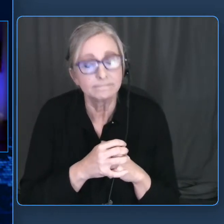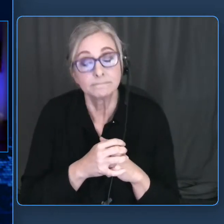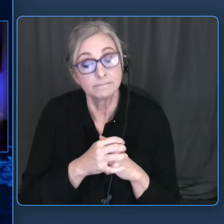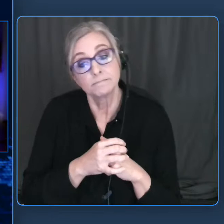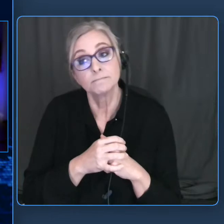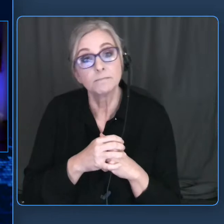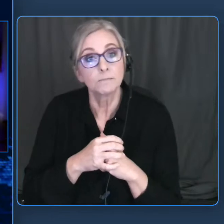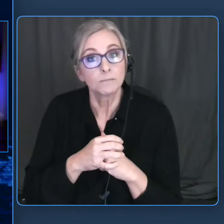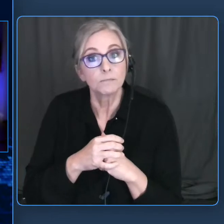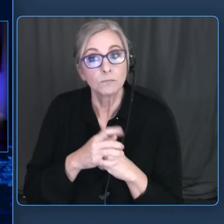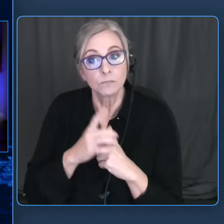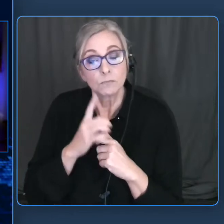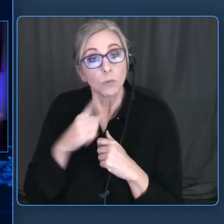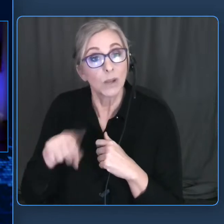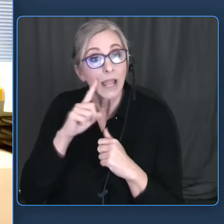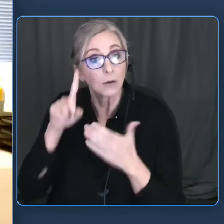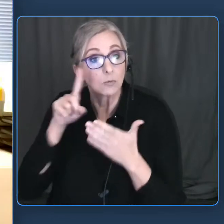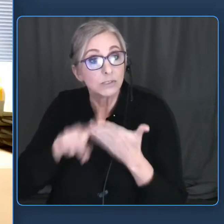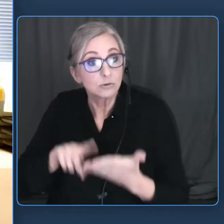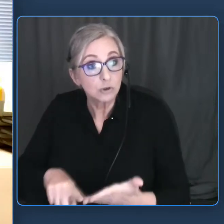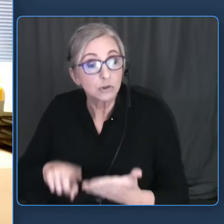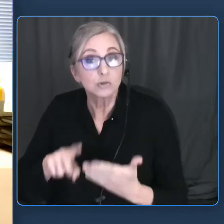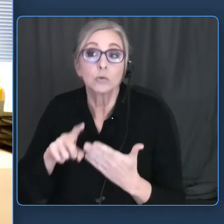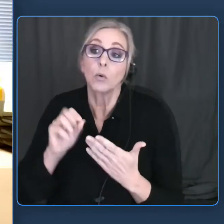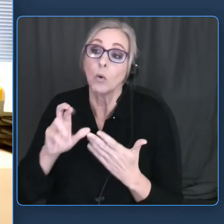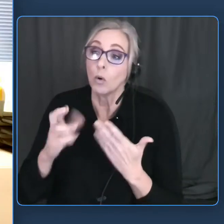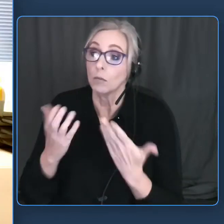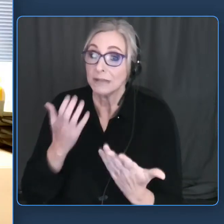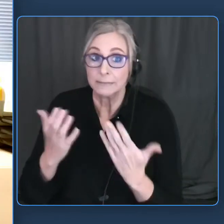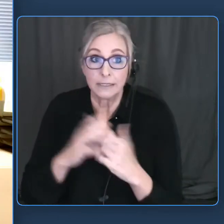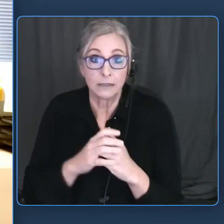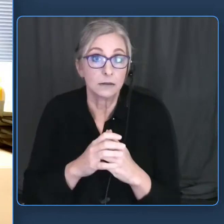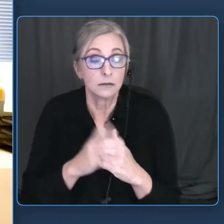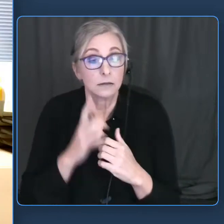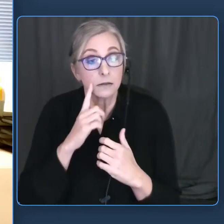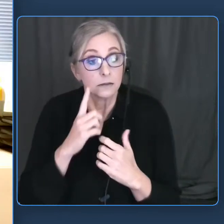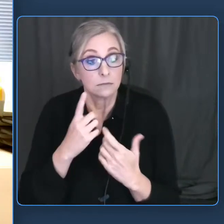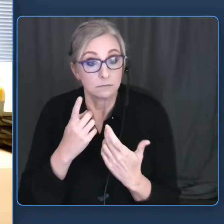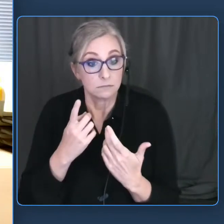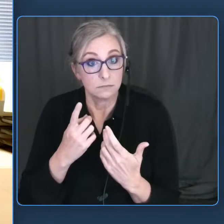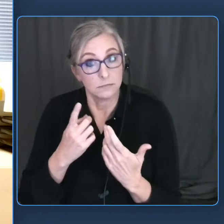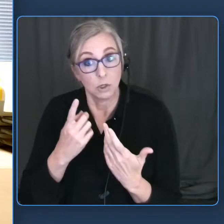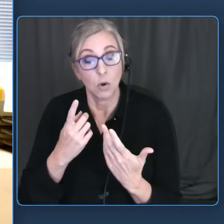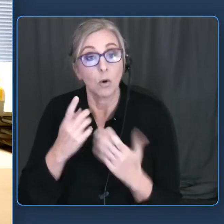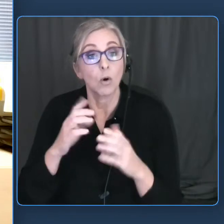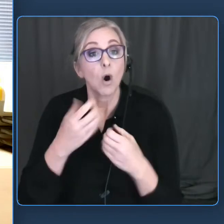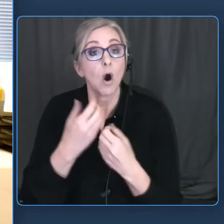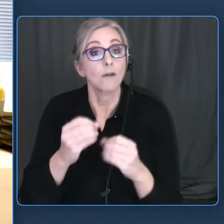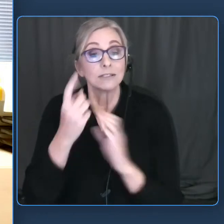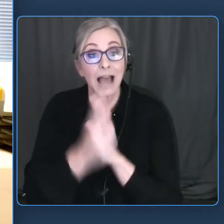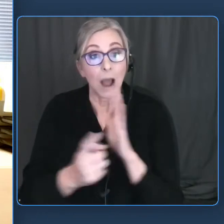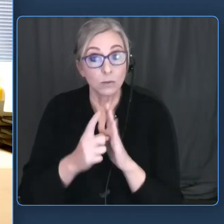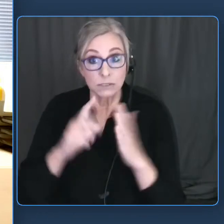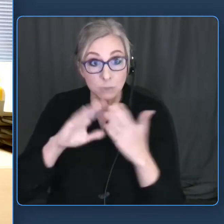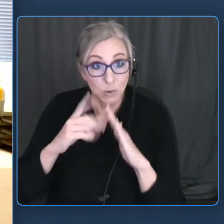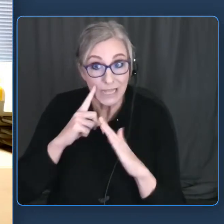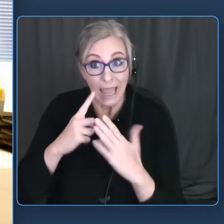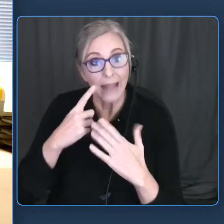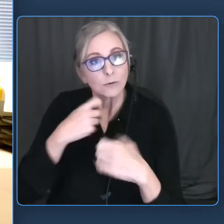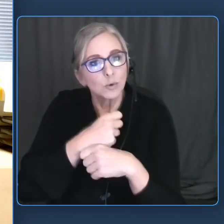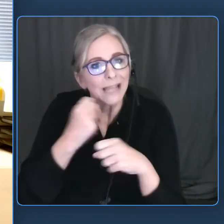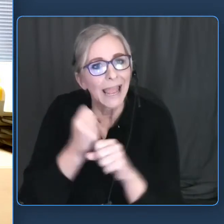But that would be something for us to do some research on, or maybe even the power of the office hours community try to